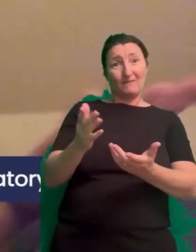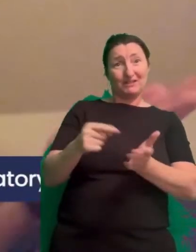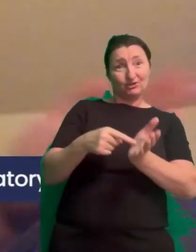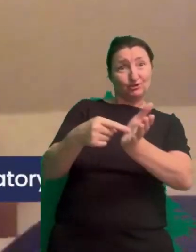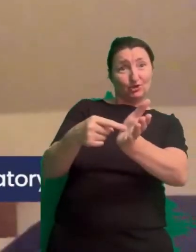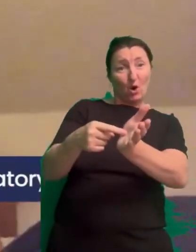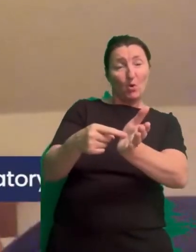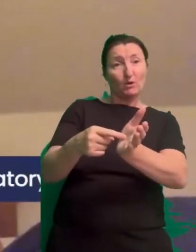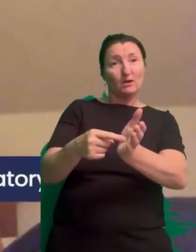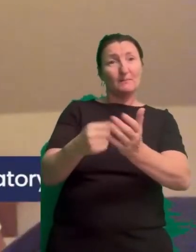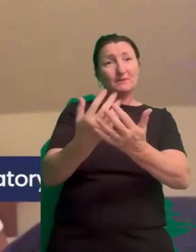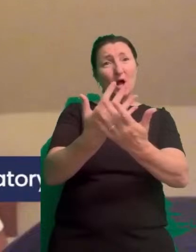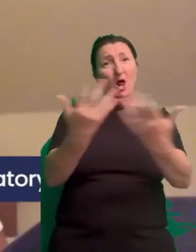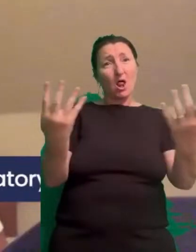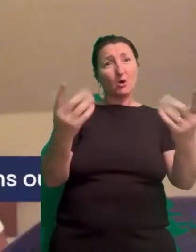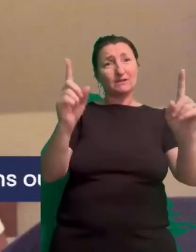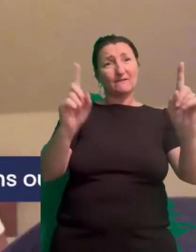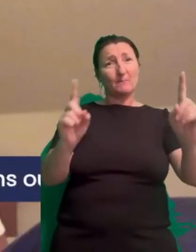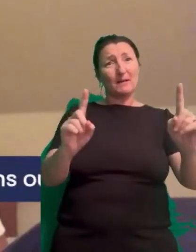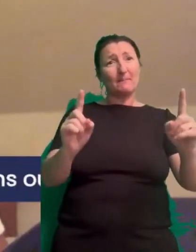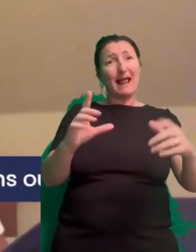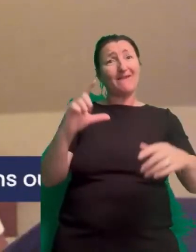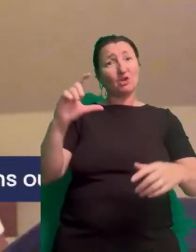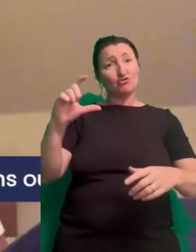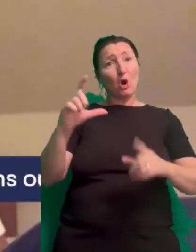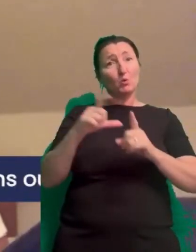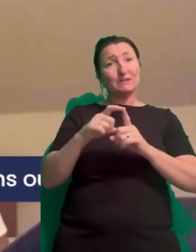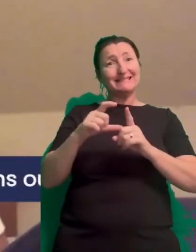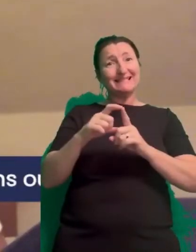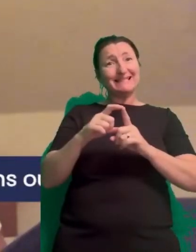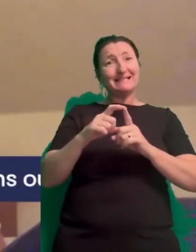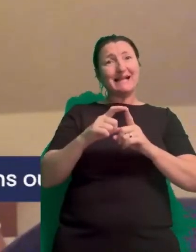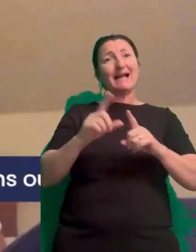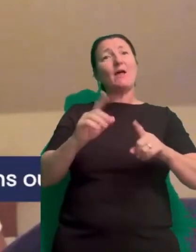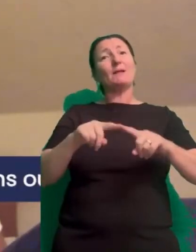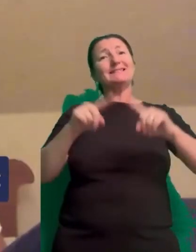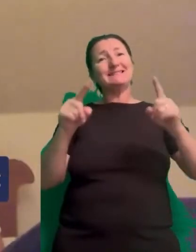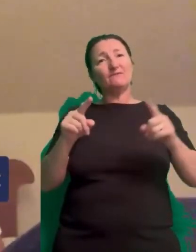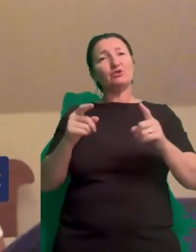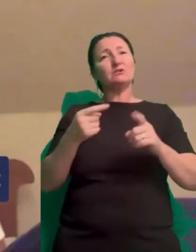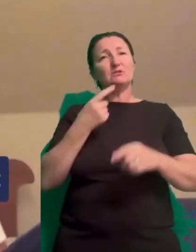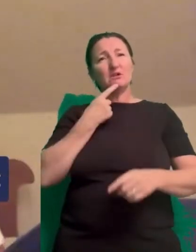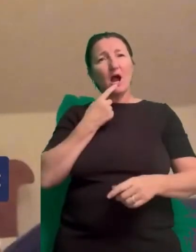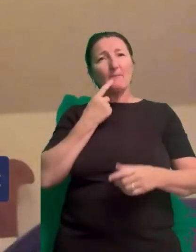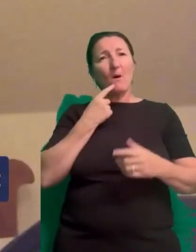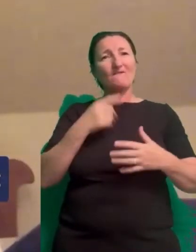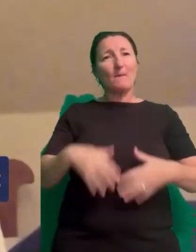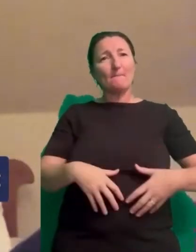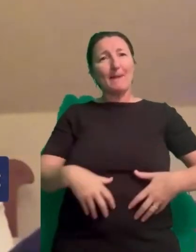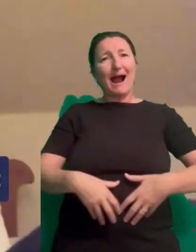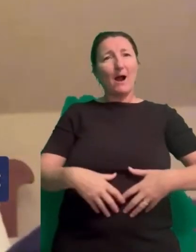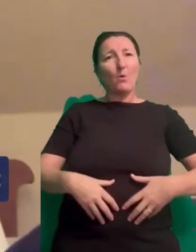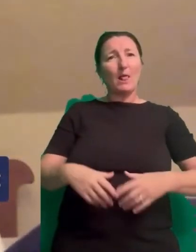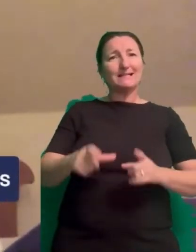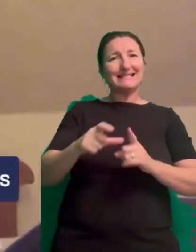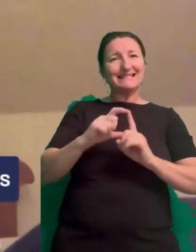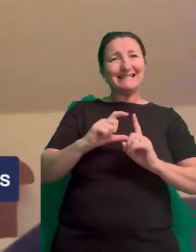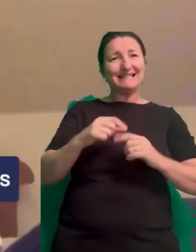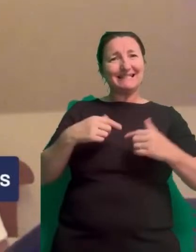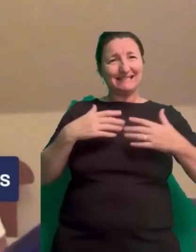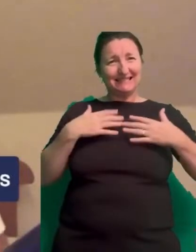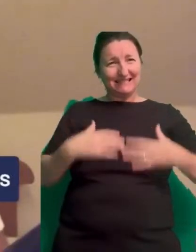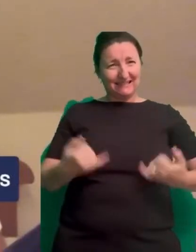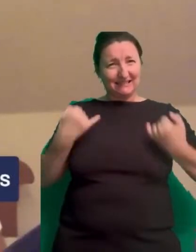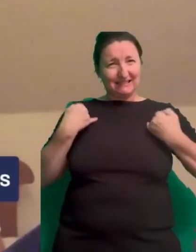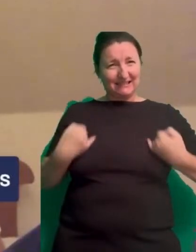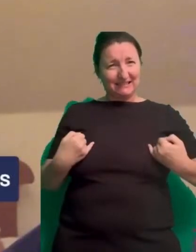which is the other type of inflammatory bowel disease, but there's lots of different medications out there, and the type of medication I'm on doesn't always work